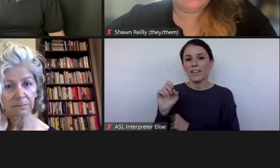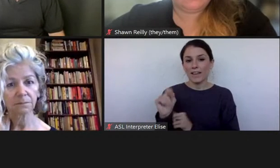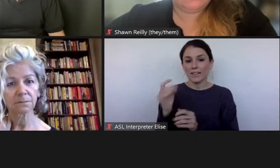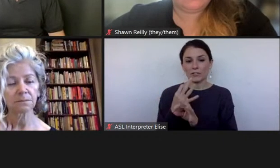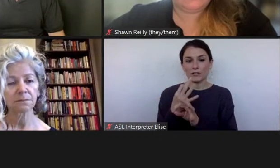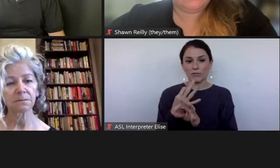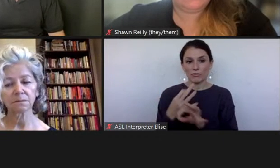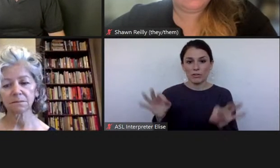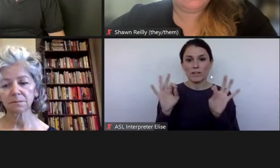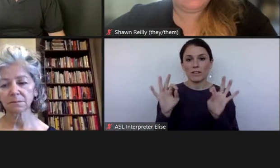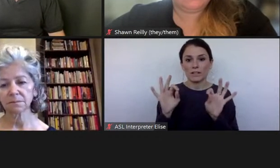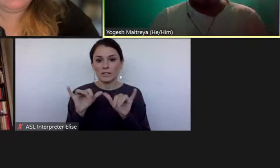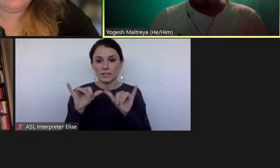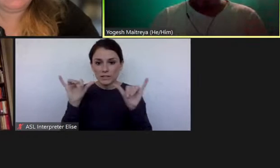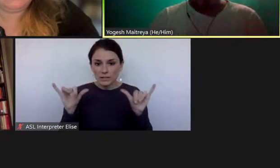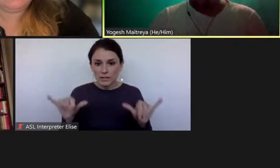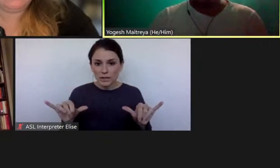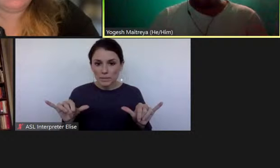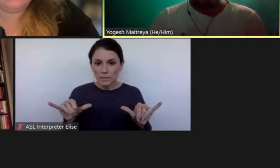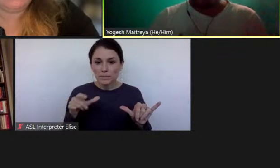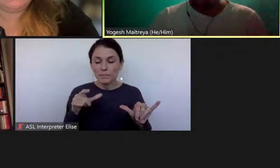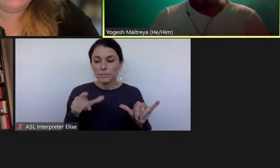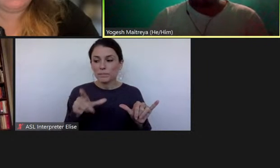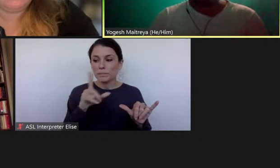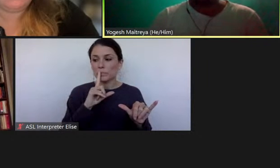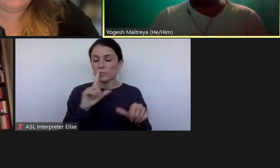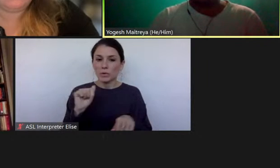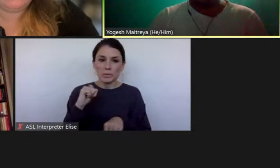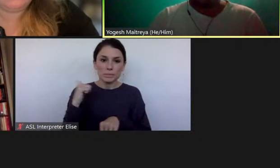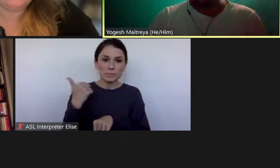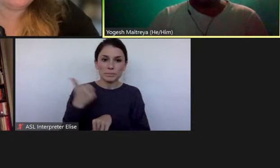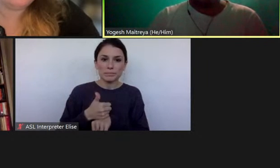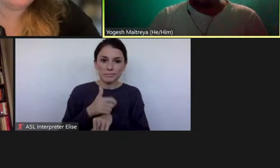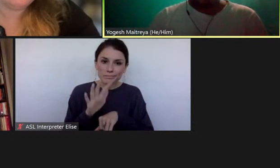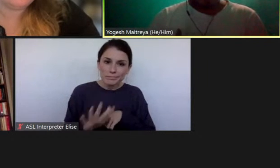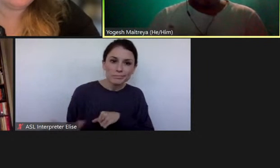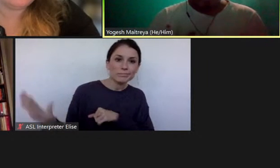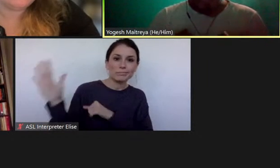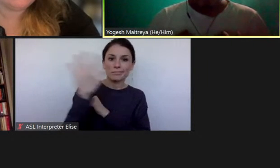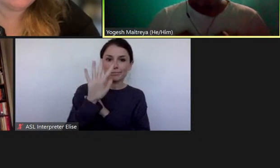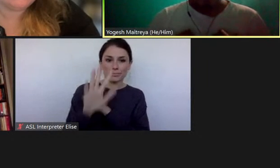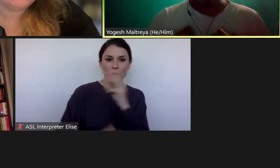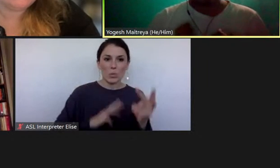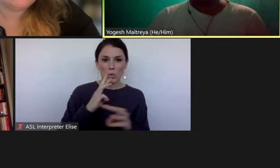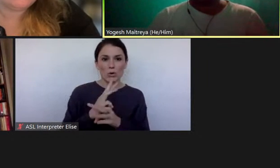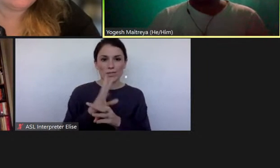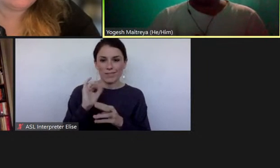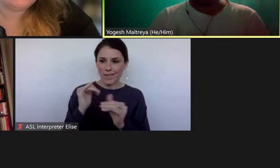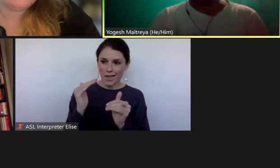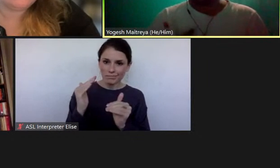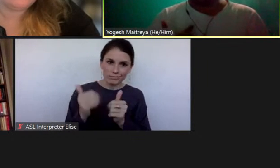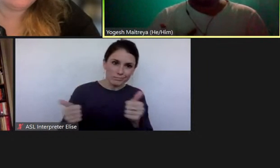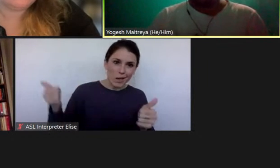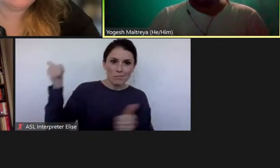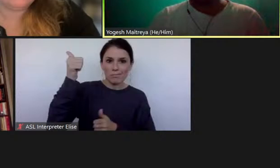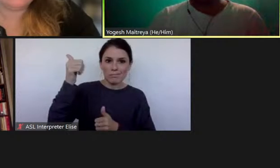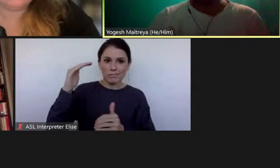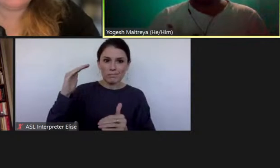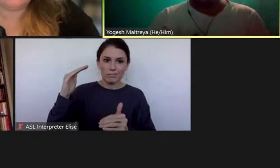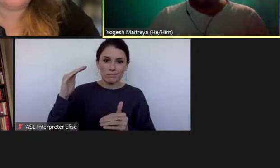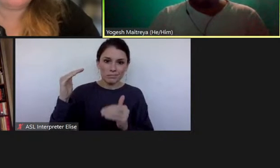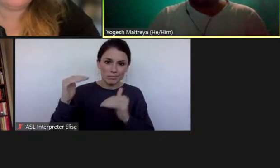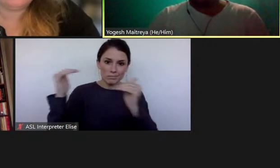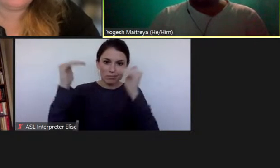has marked its presence also across the world. I belong to one of the